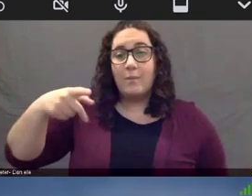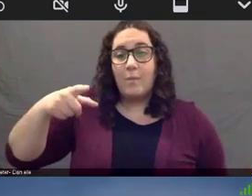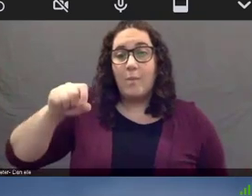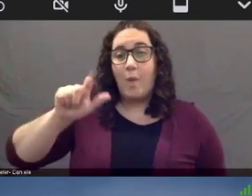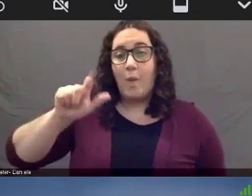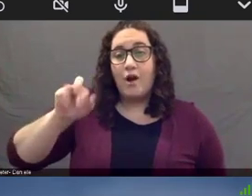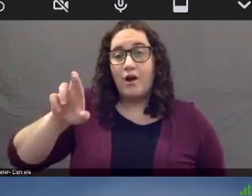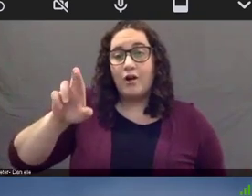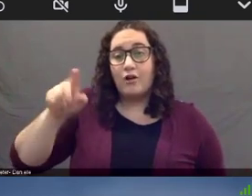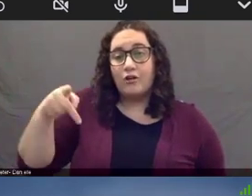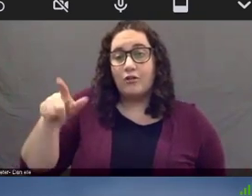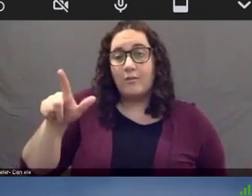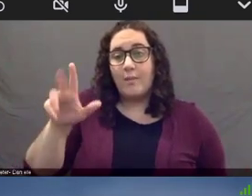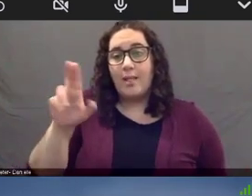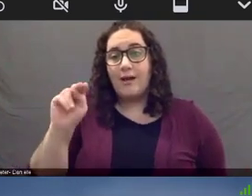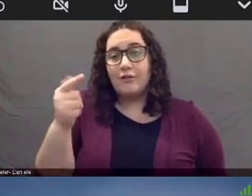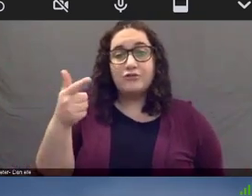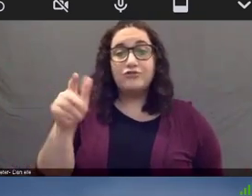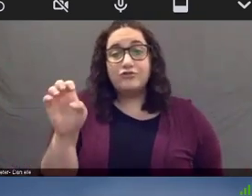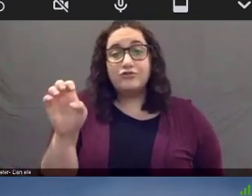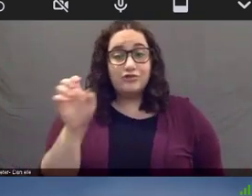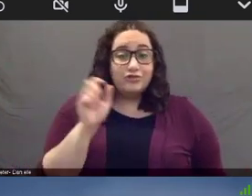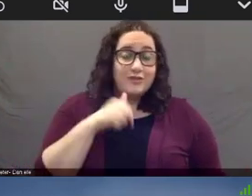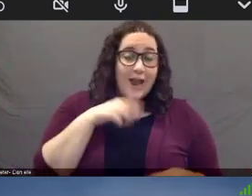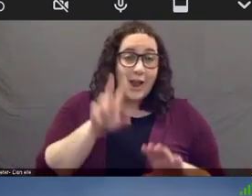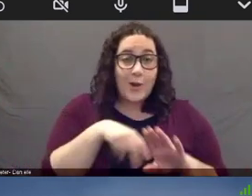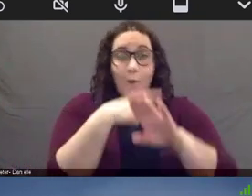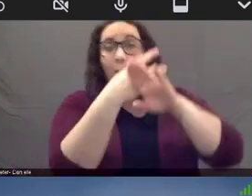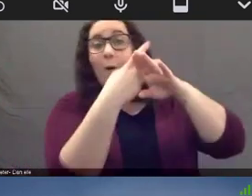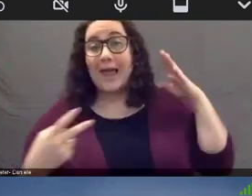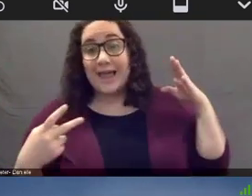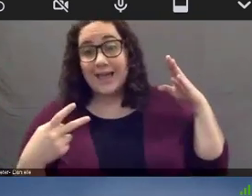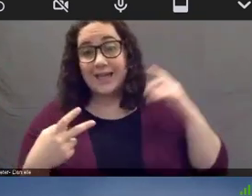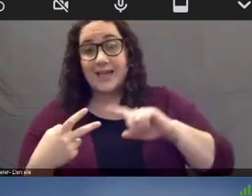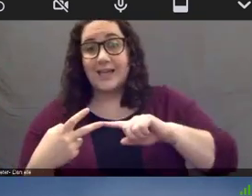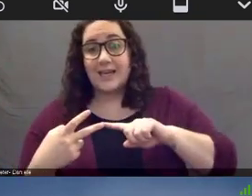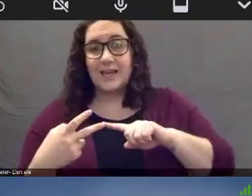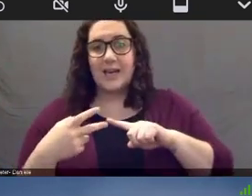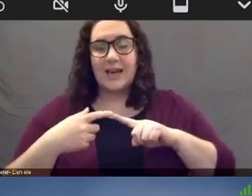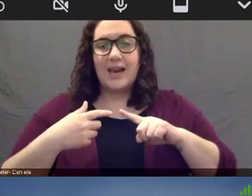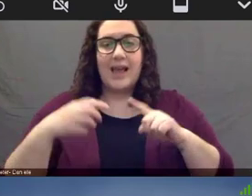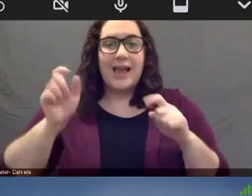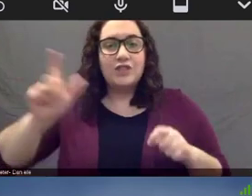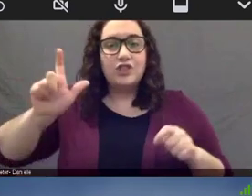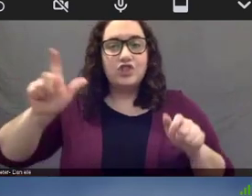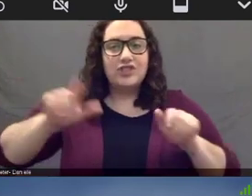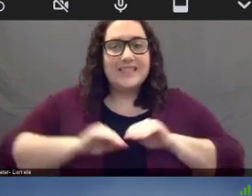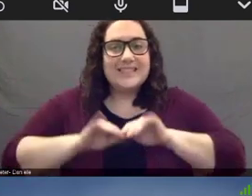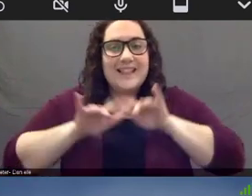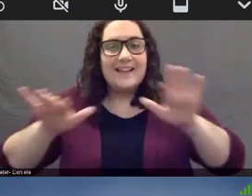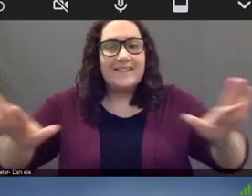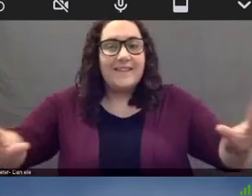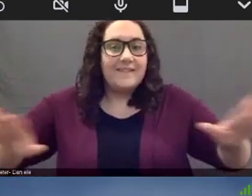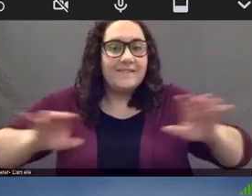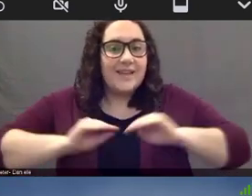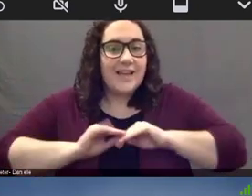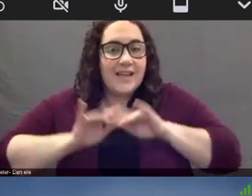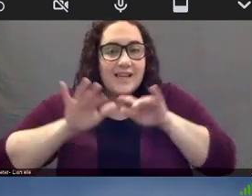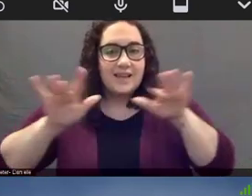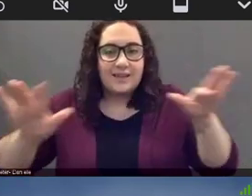convection, right? And then we're going to get this equation where all the heat that gets convected away from the